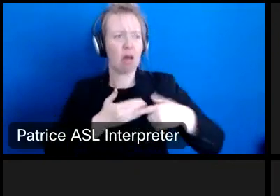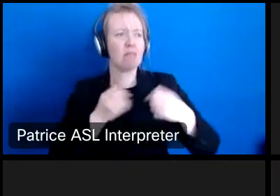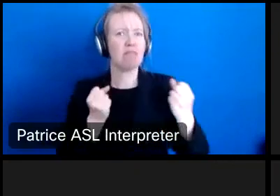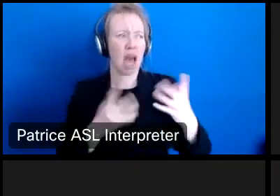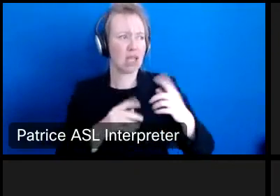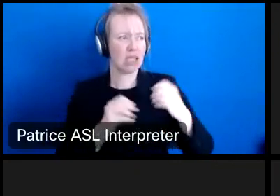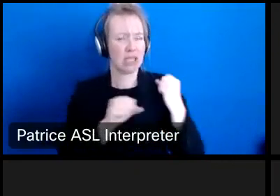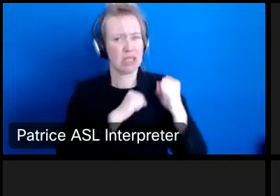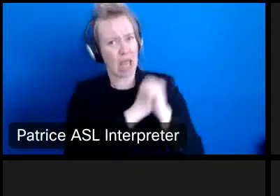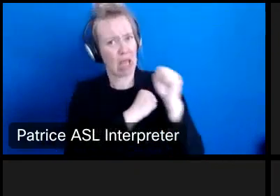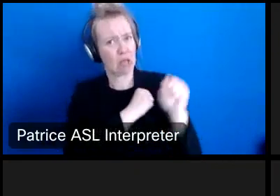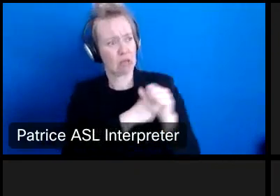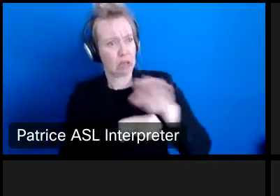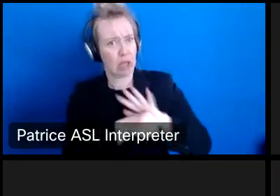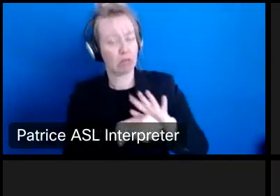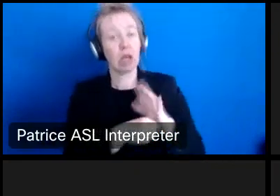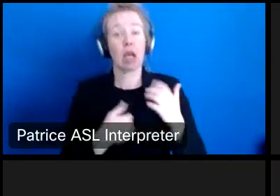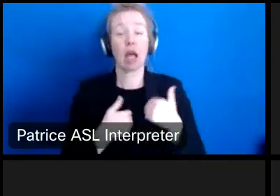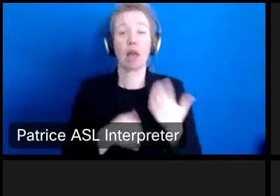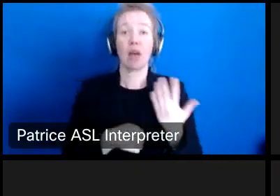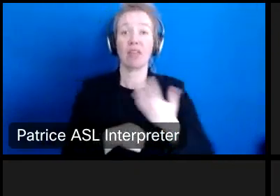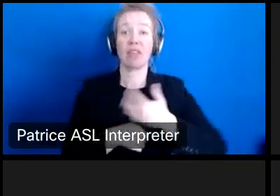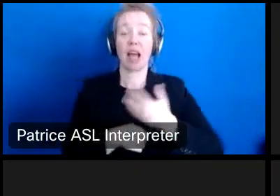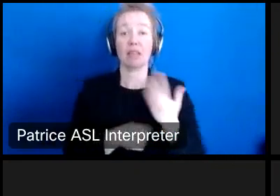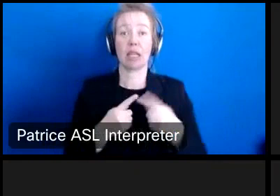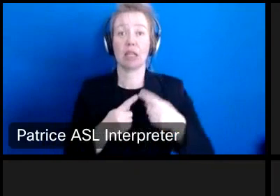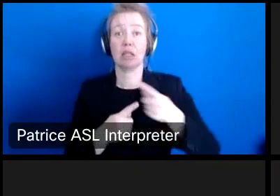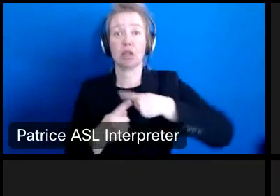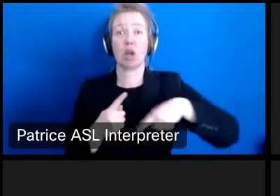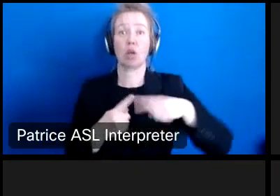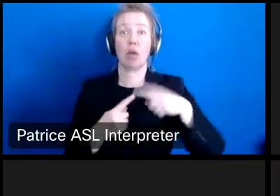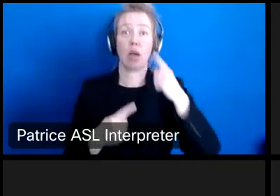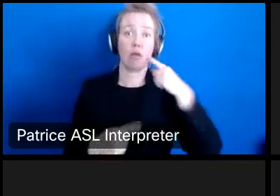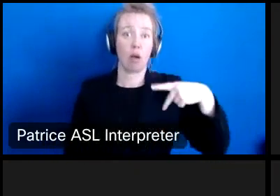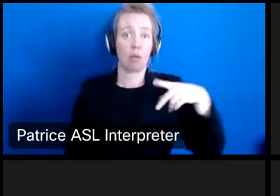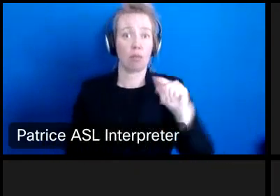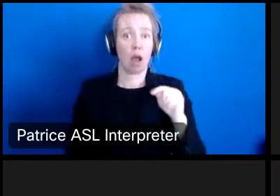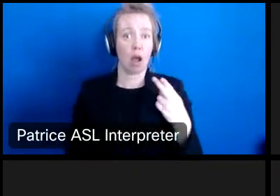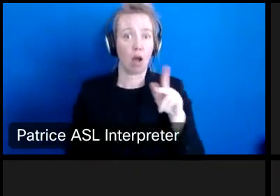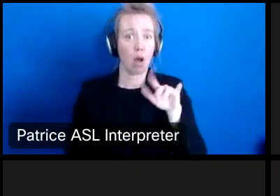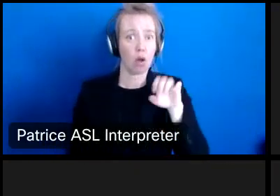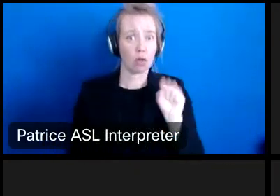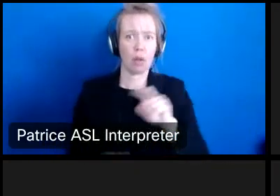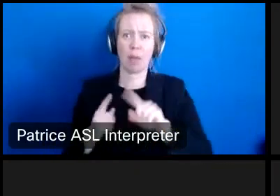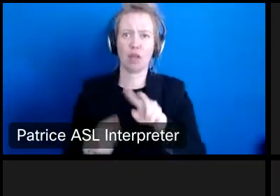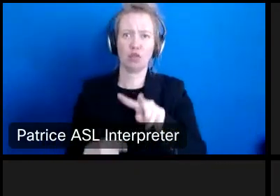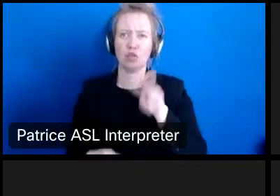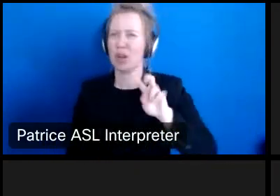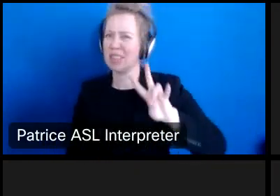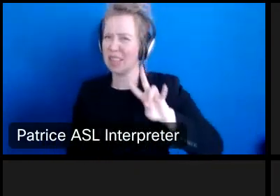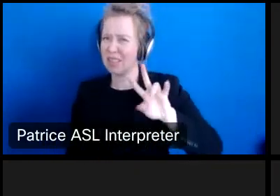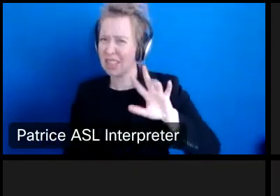have a 5-day turnaround for potholes and a 270-day turnaround